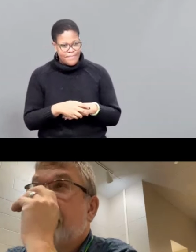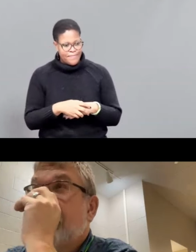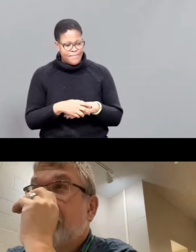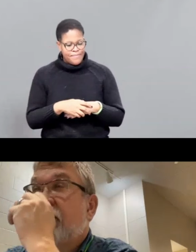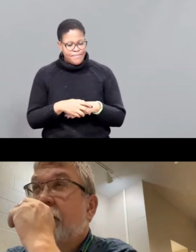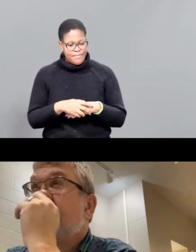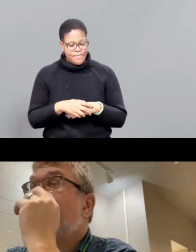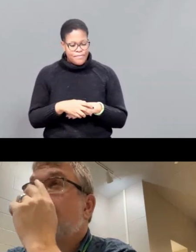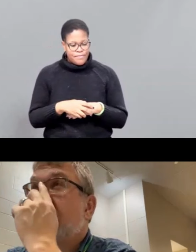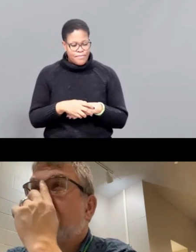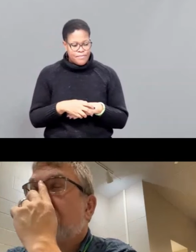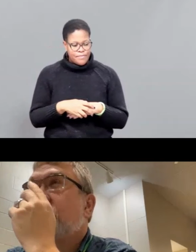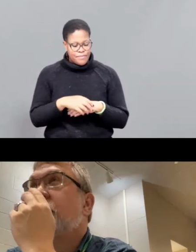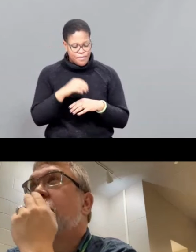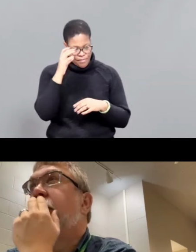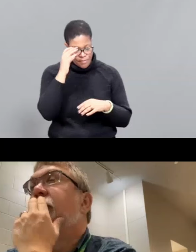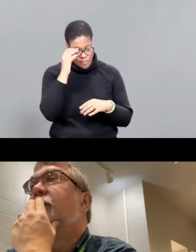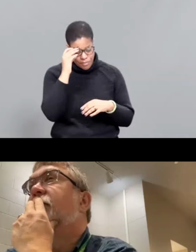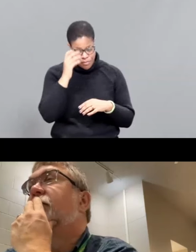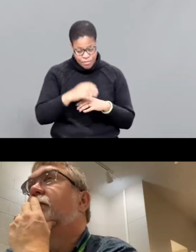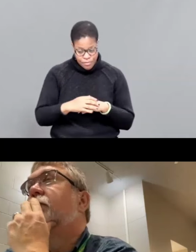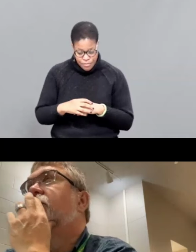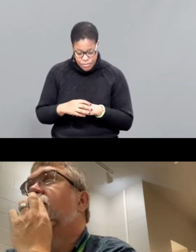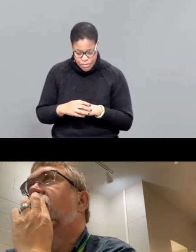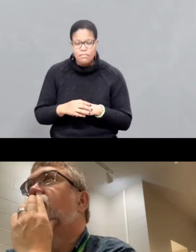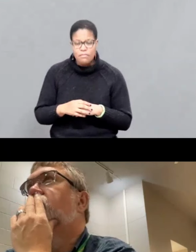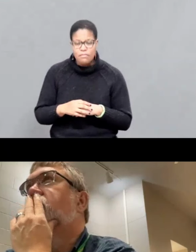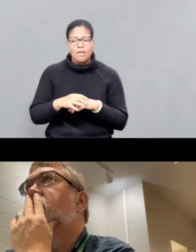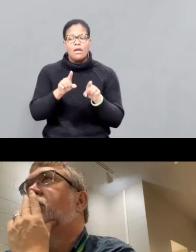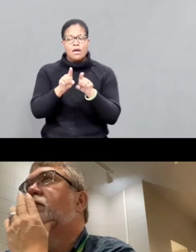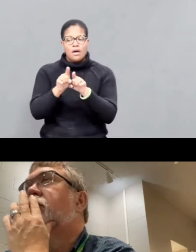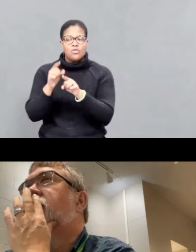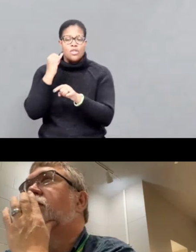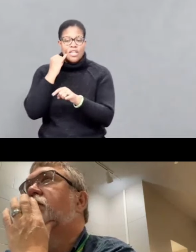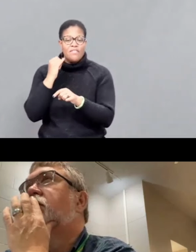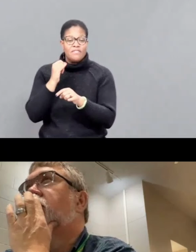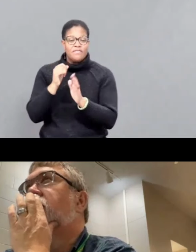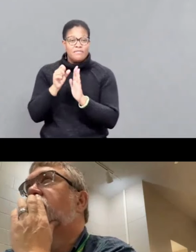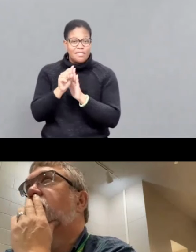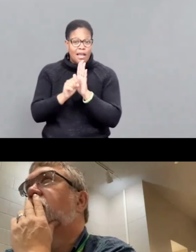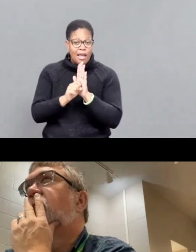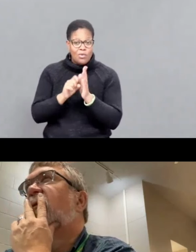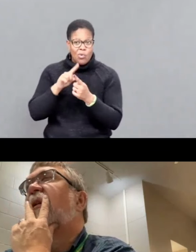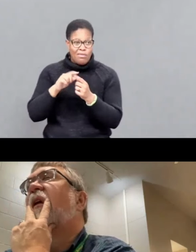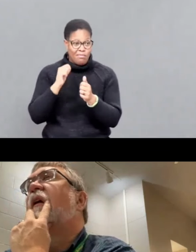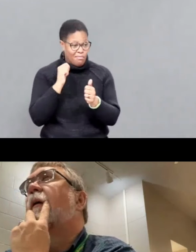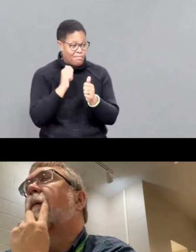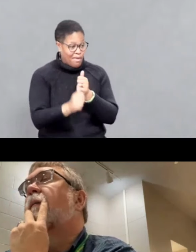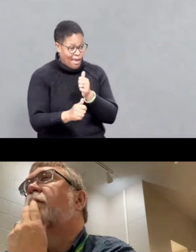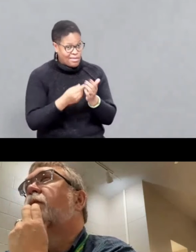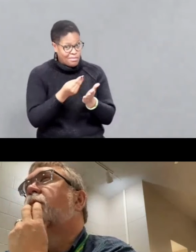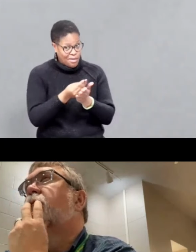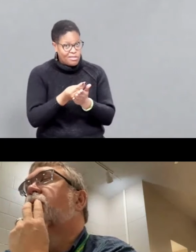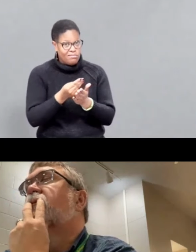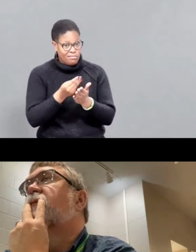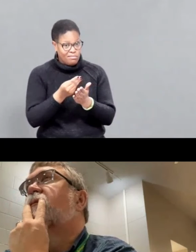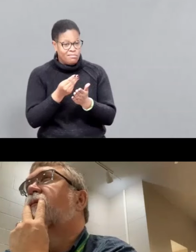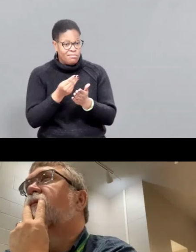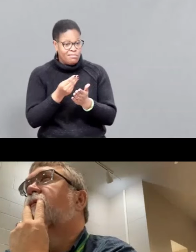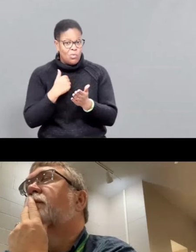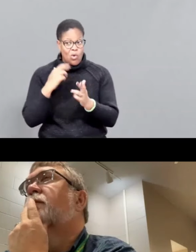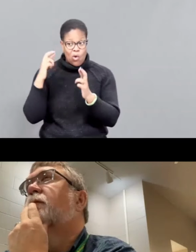We'd also like to, if the state would when they pass the budget, we're hoping that we